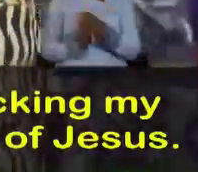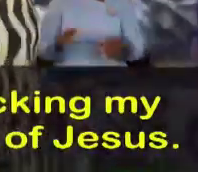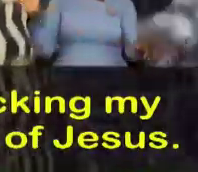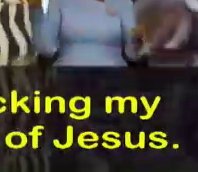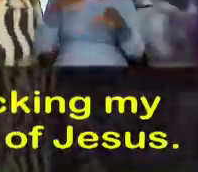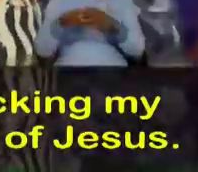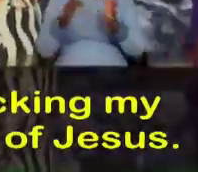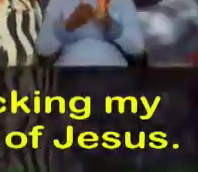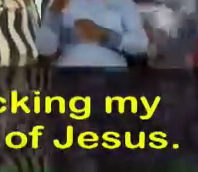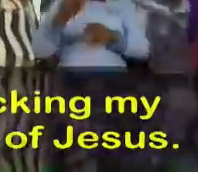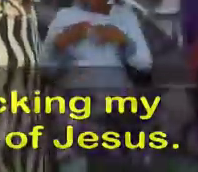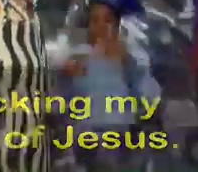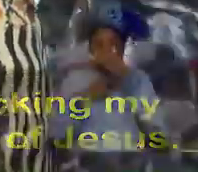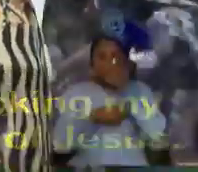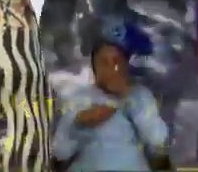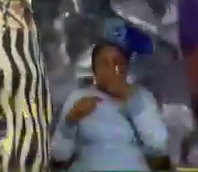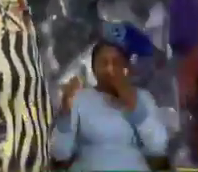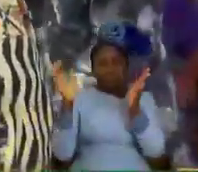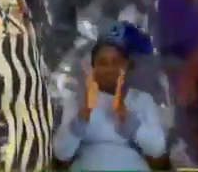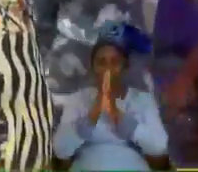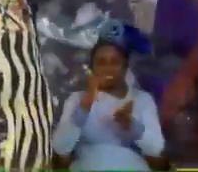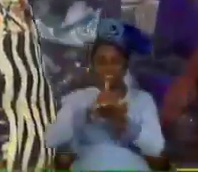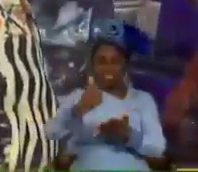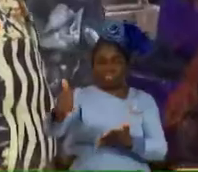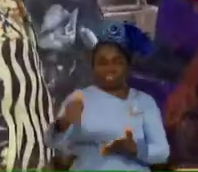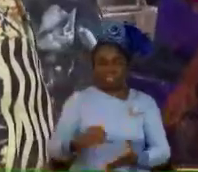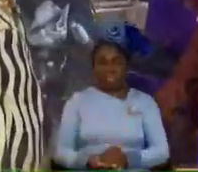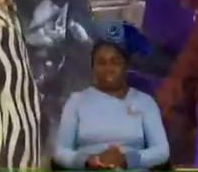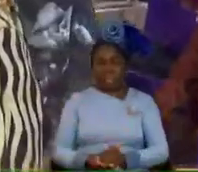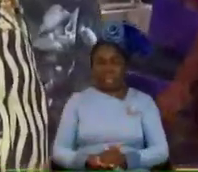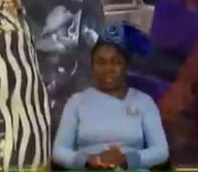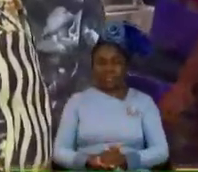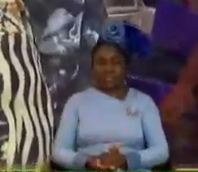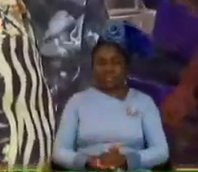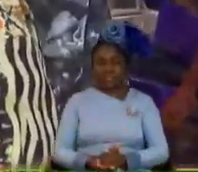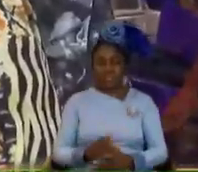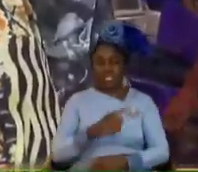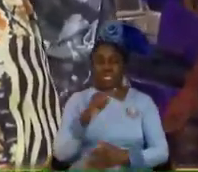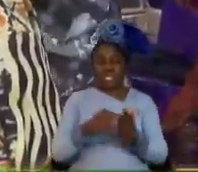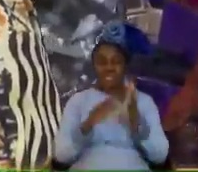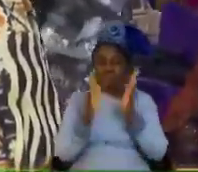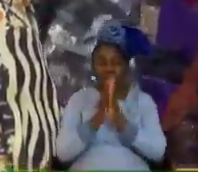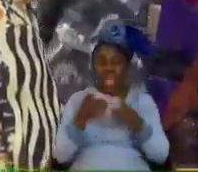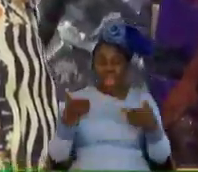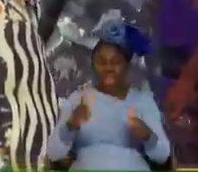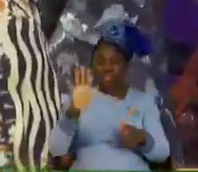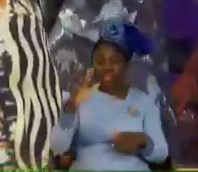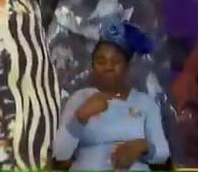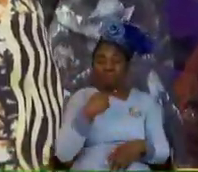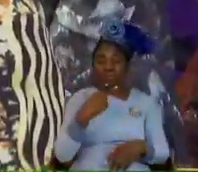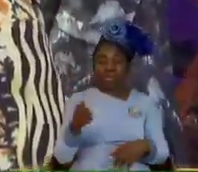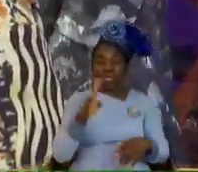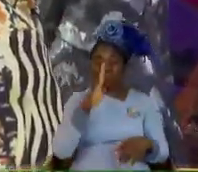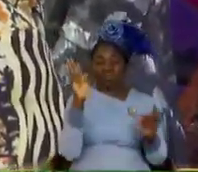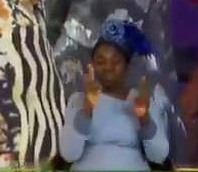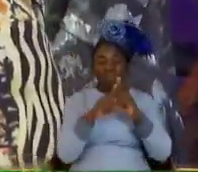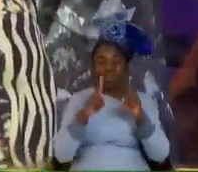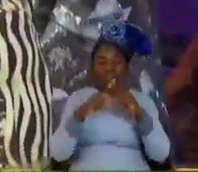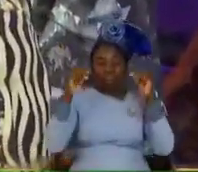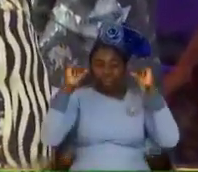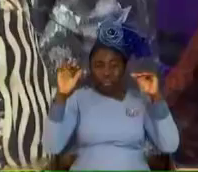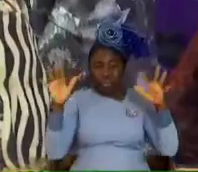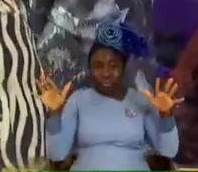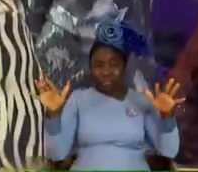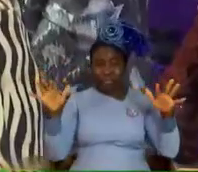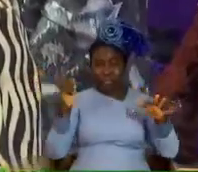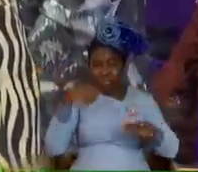Jesus' name we pray. Ni oruko Jesu lagbadura. This prayer, let your voice be the loudest. Ninu adura je ko nge to lo soke jilo